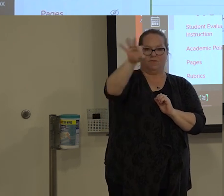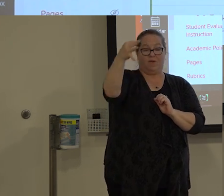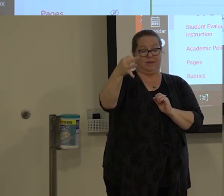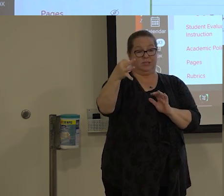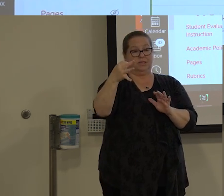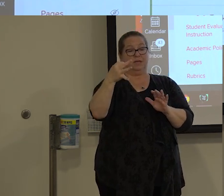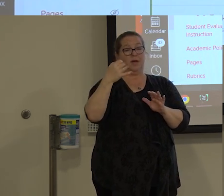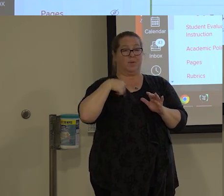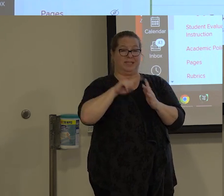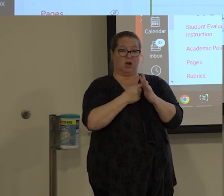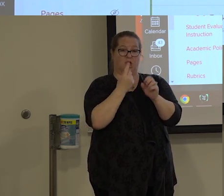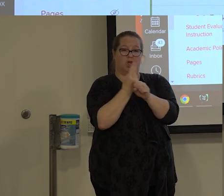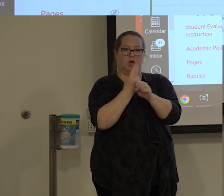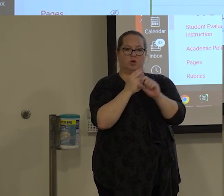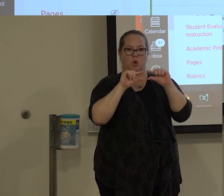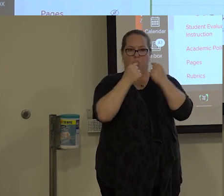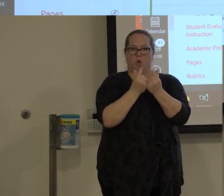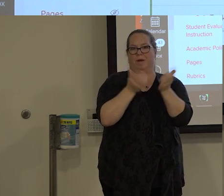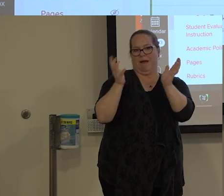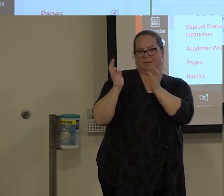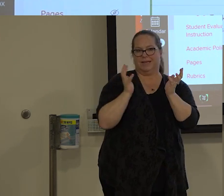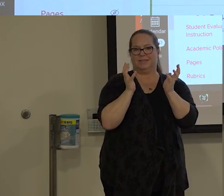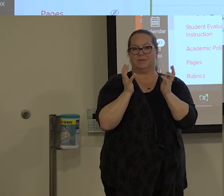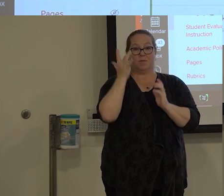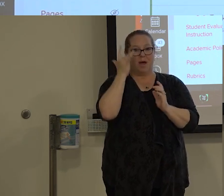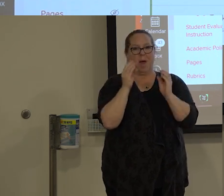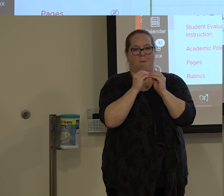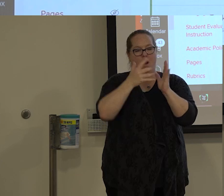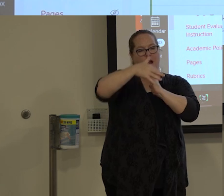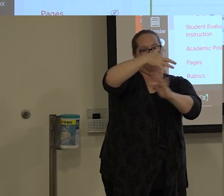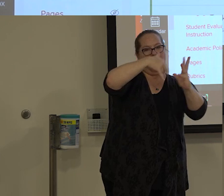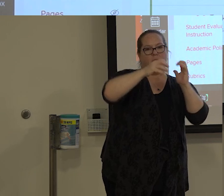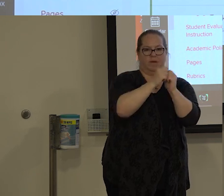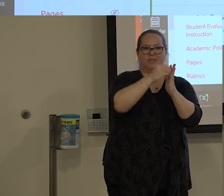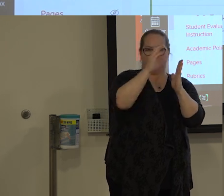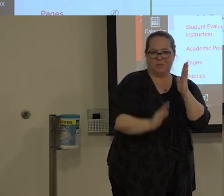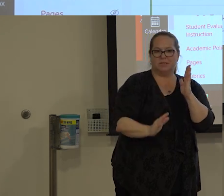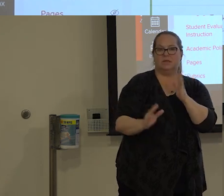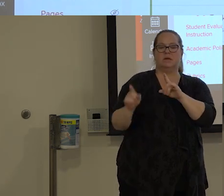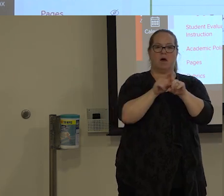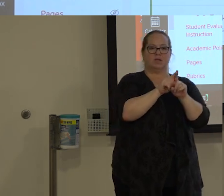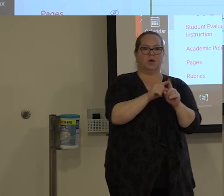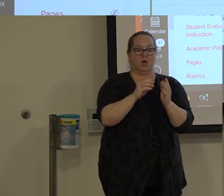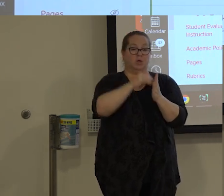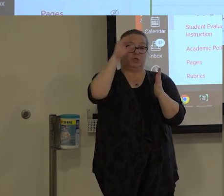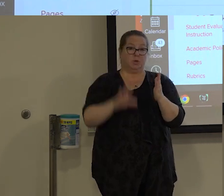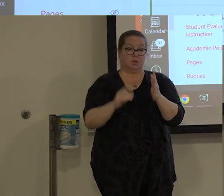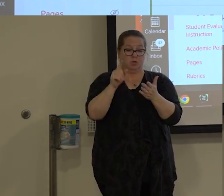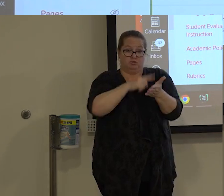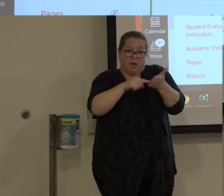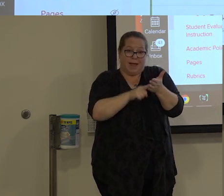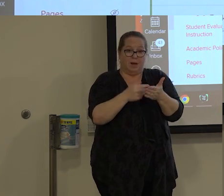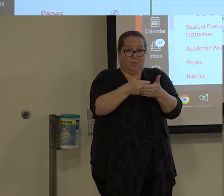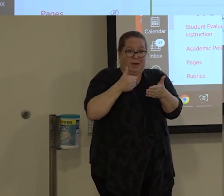least, we started to use group conversations so that students could interact with each other as well. Instructors also grade all of the pretest work and exam